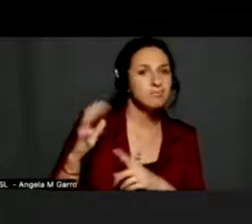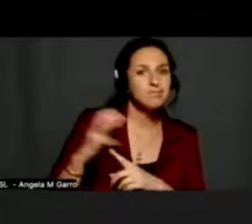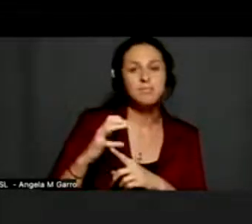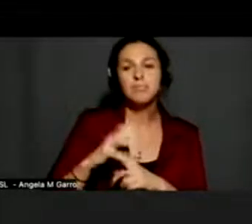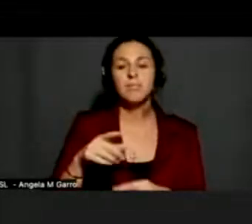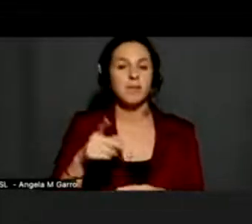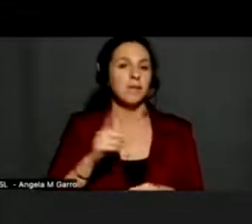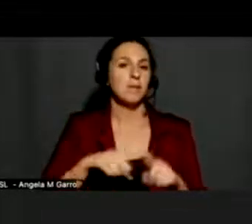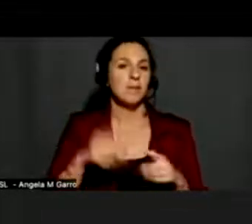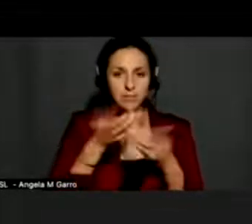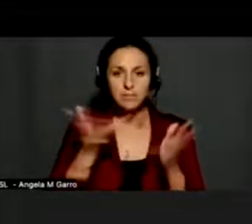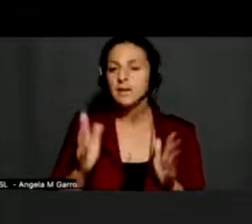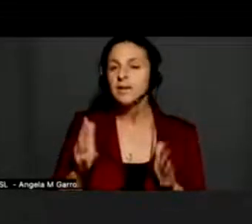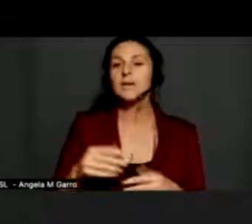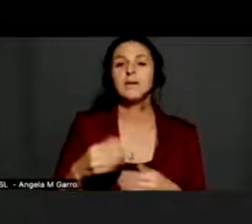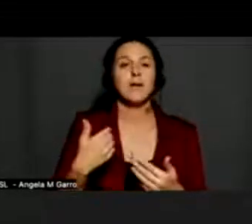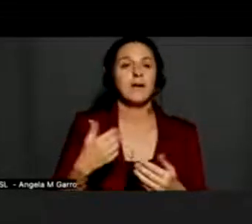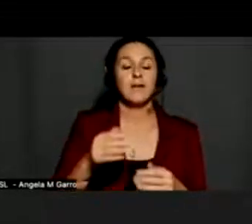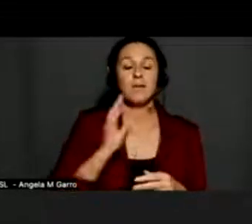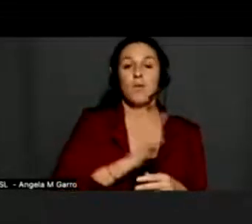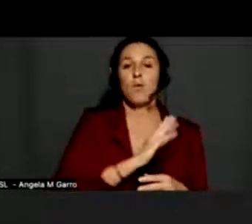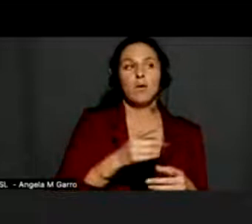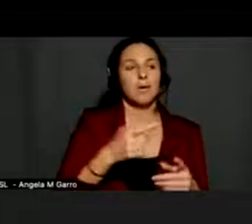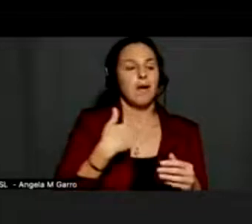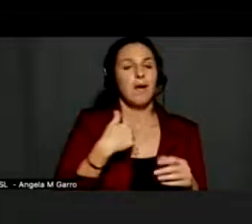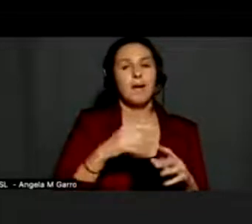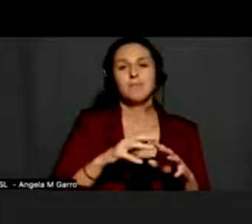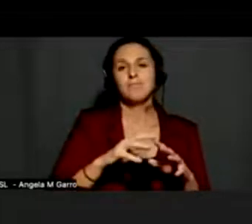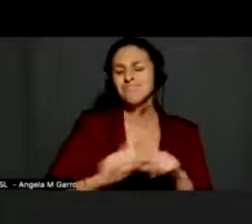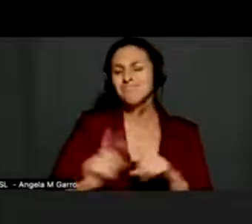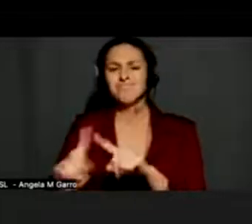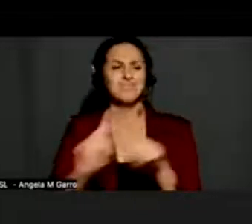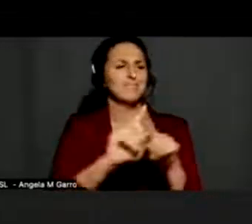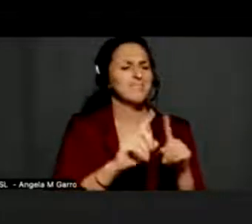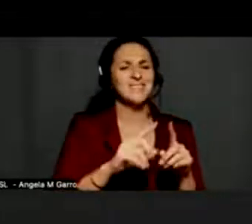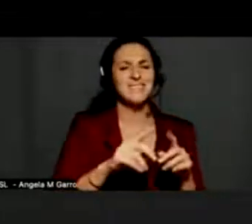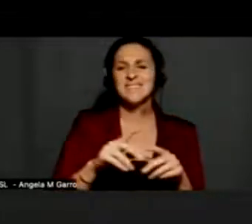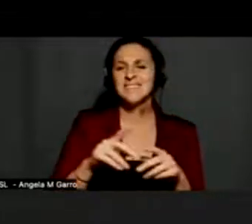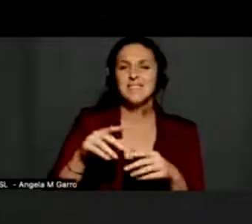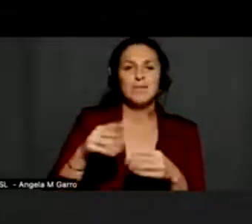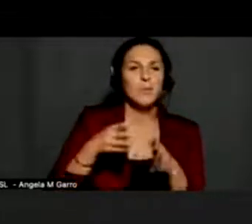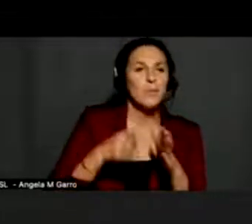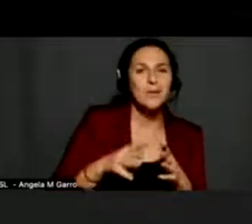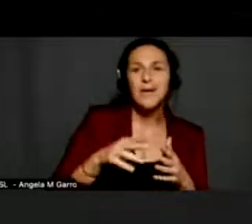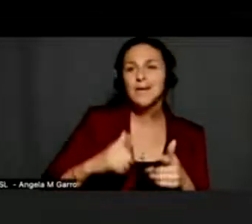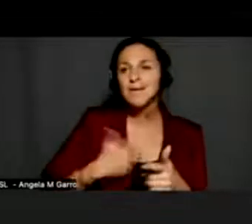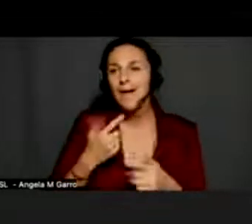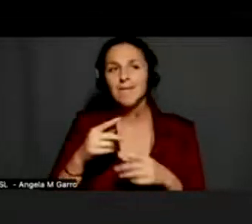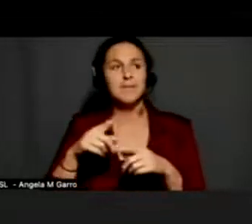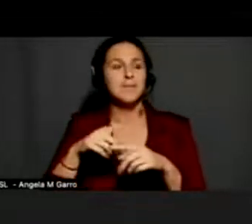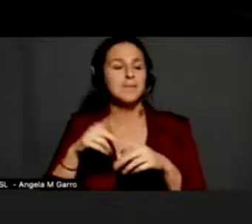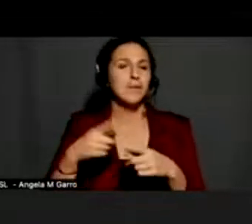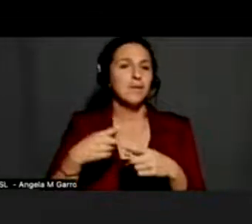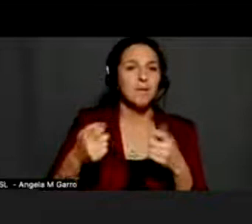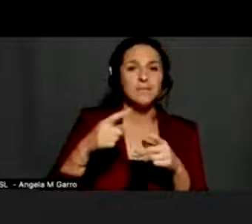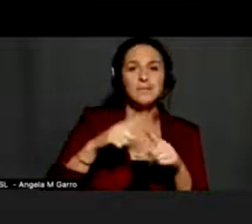of so many different people from so many different walks of life and part of the world, and we all come